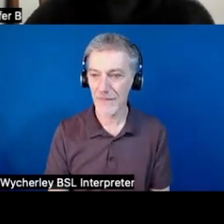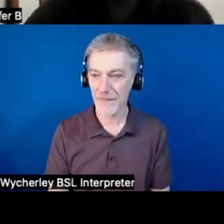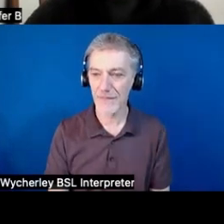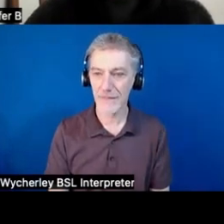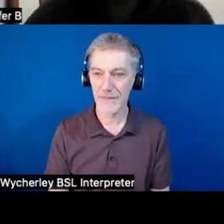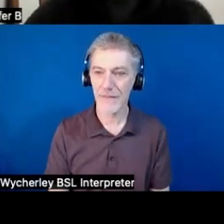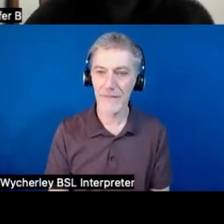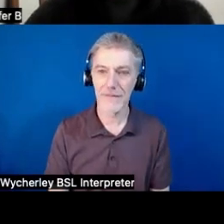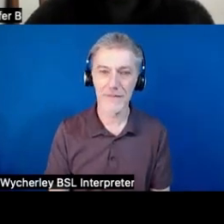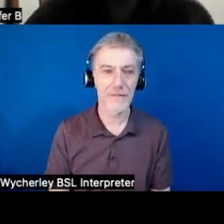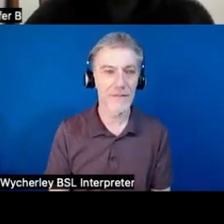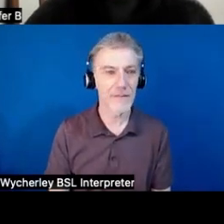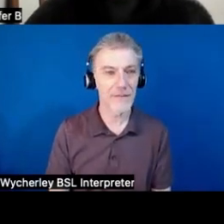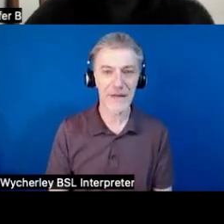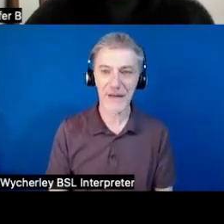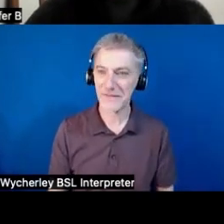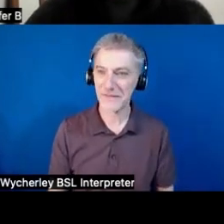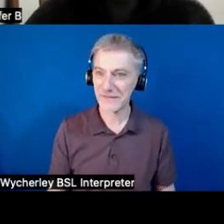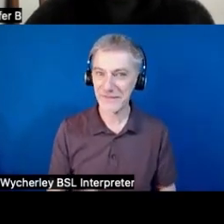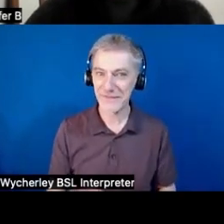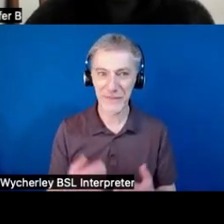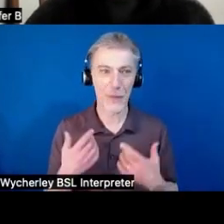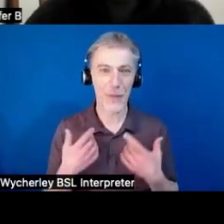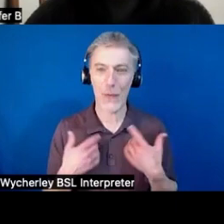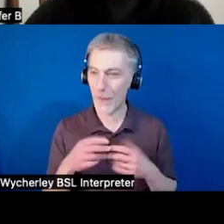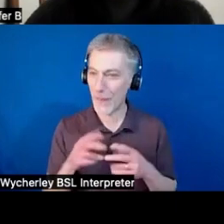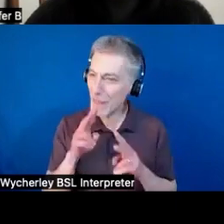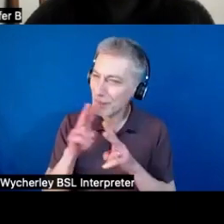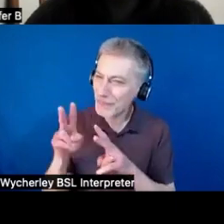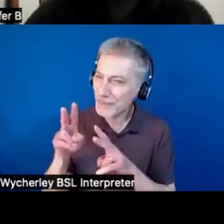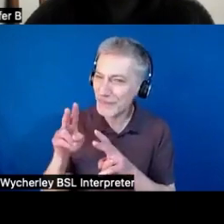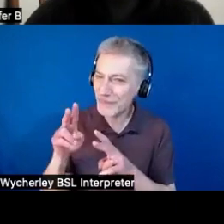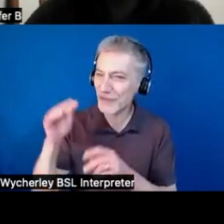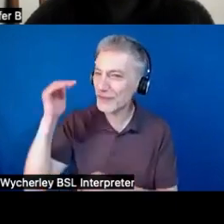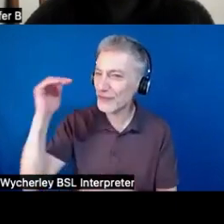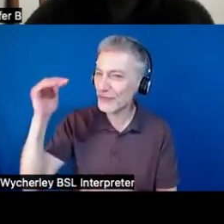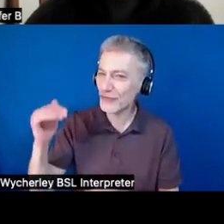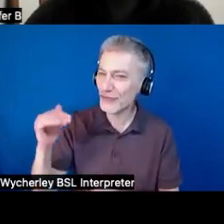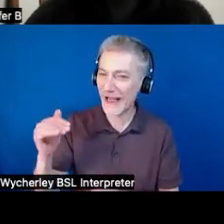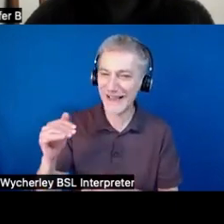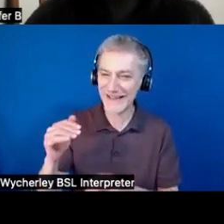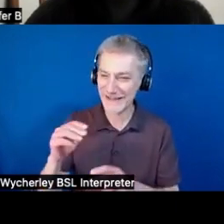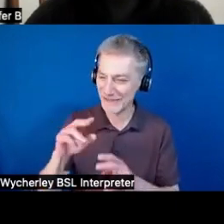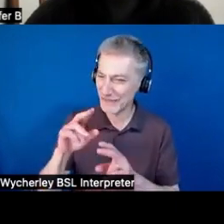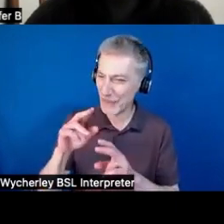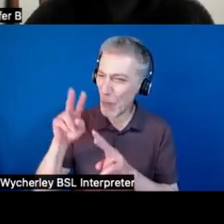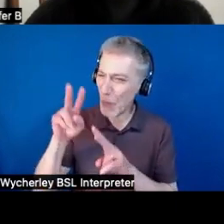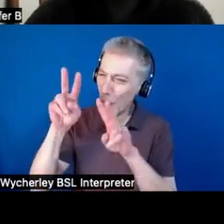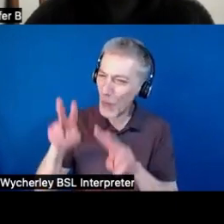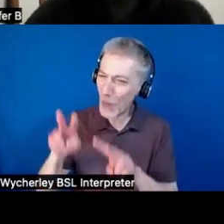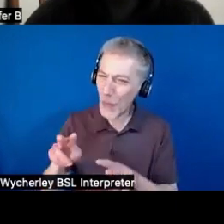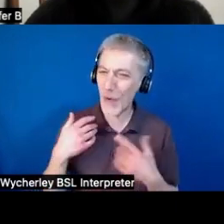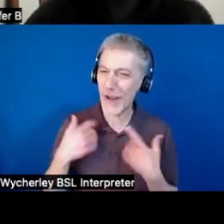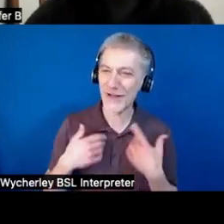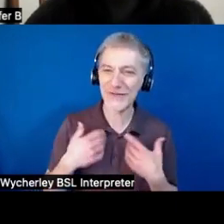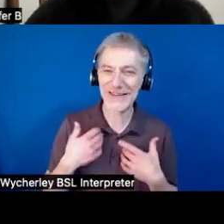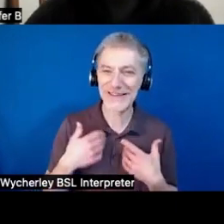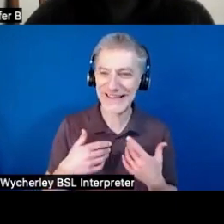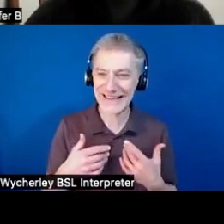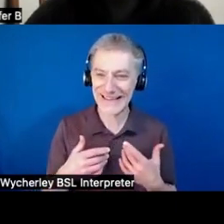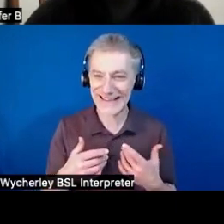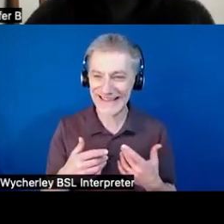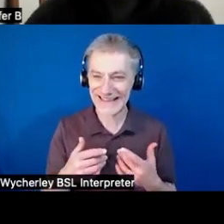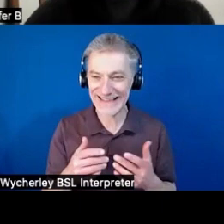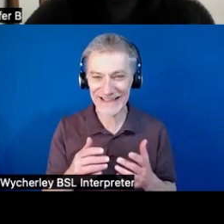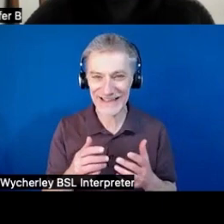enjoying kind of catching up with the chat. Yeah, there's some interesting things happening in the chat that I don't